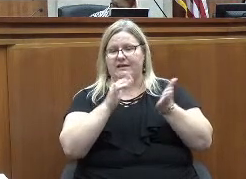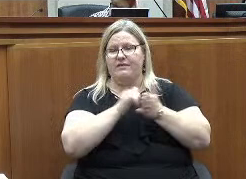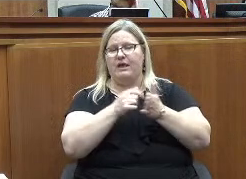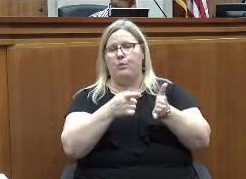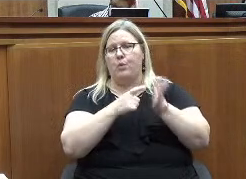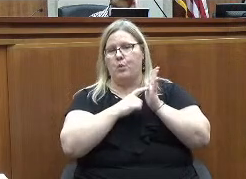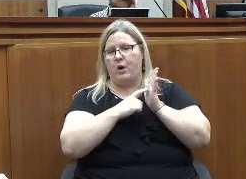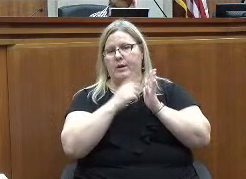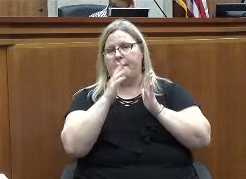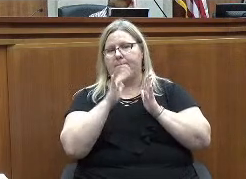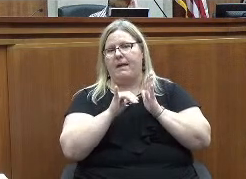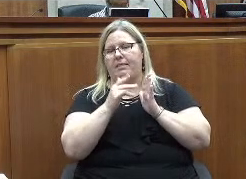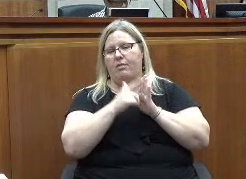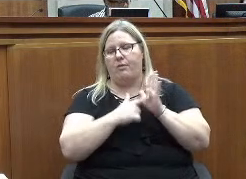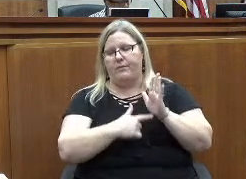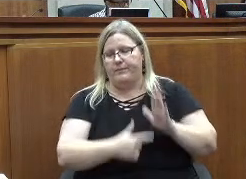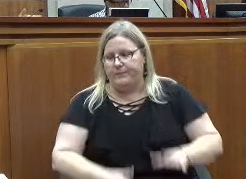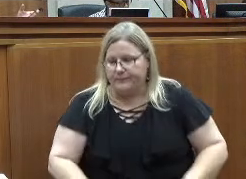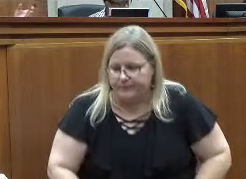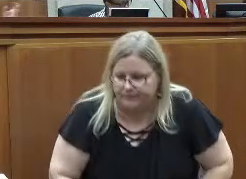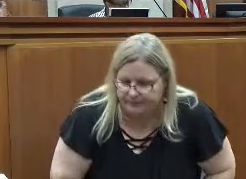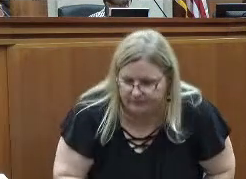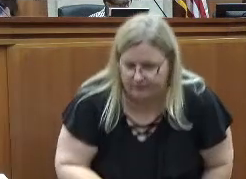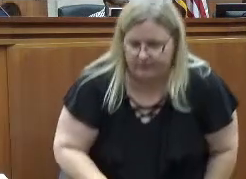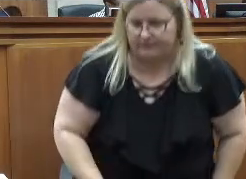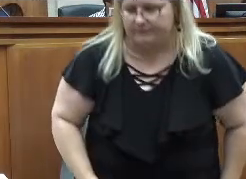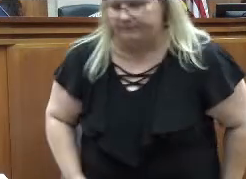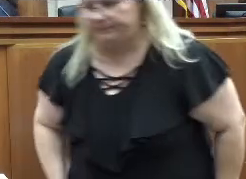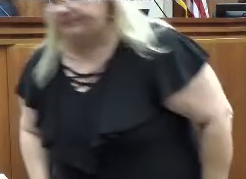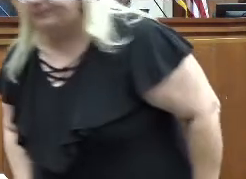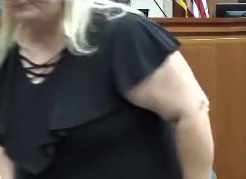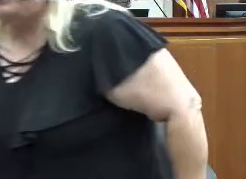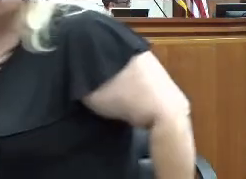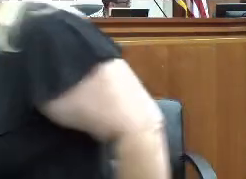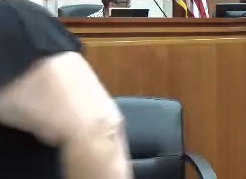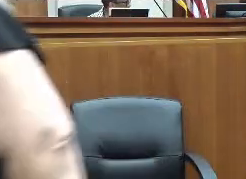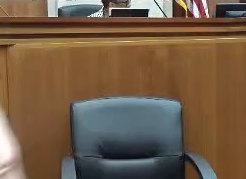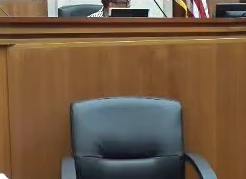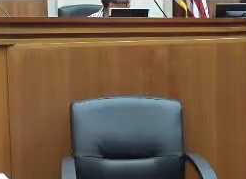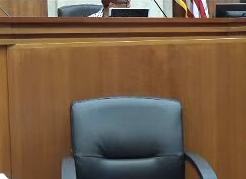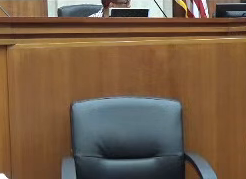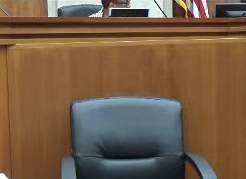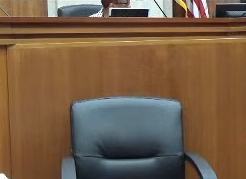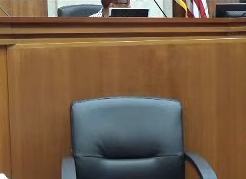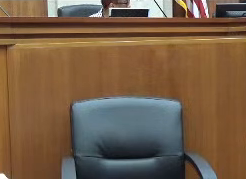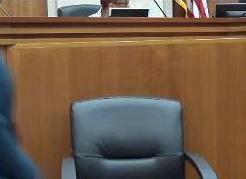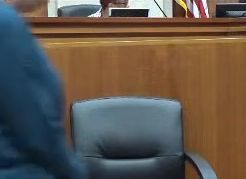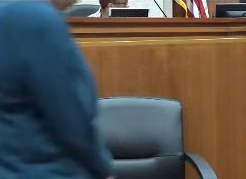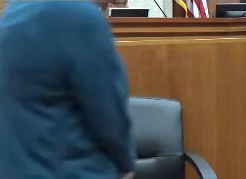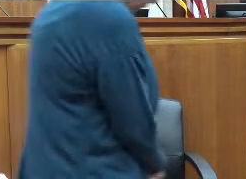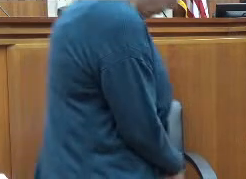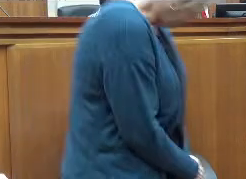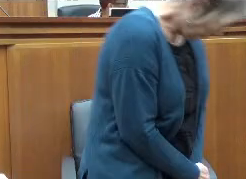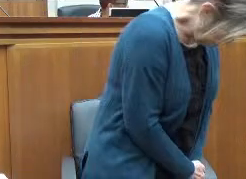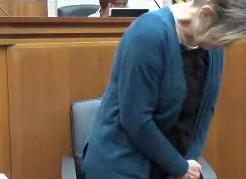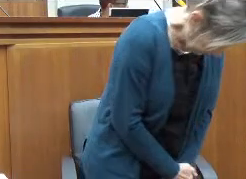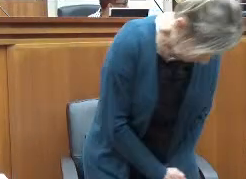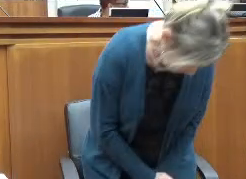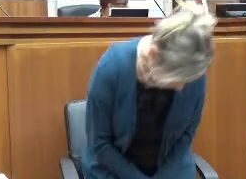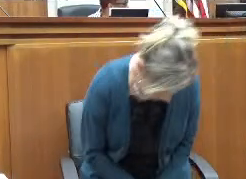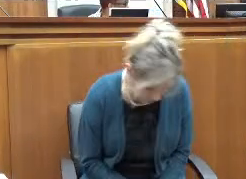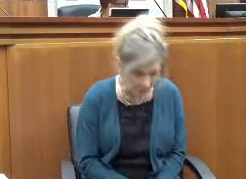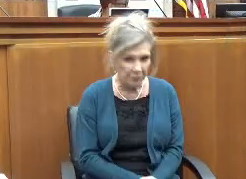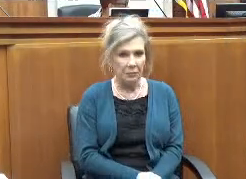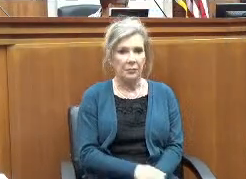are required by law. That's it. And also, I haven't looked at these particular charters. I'm